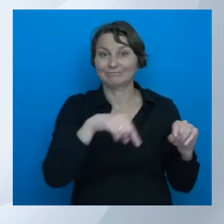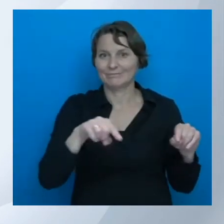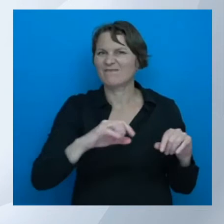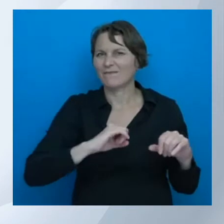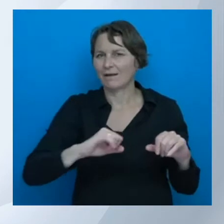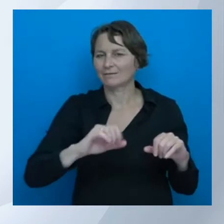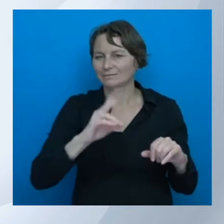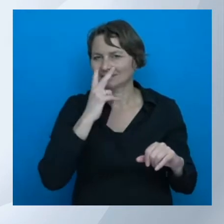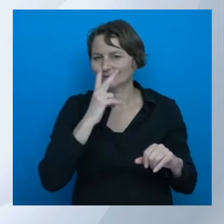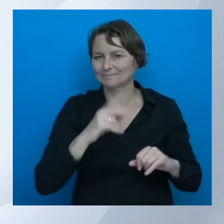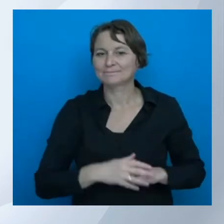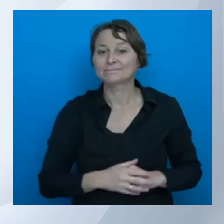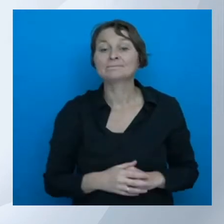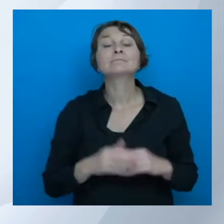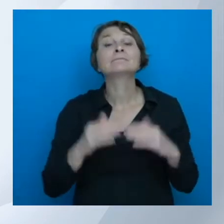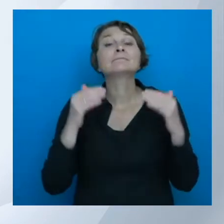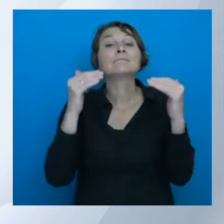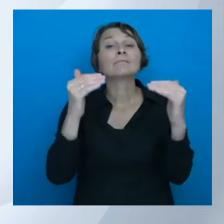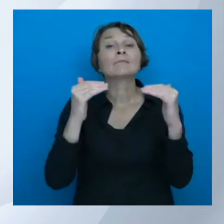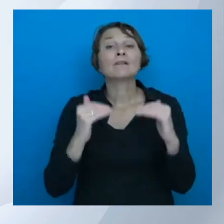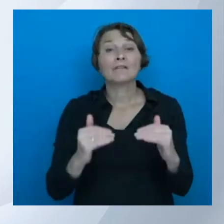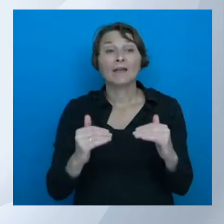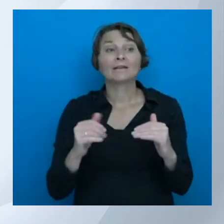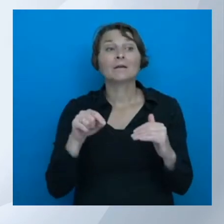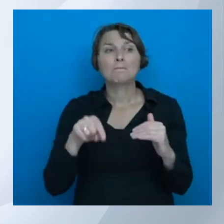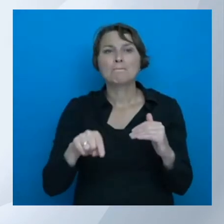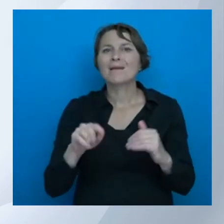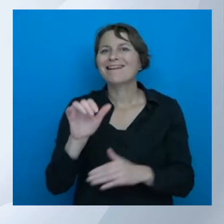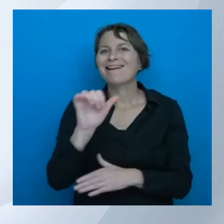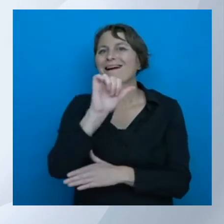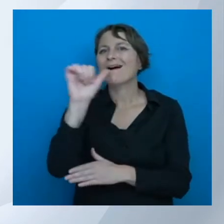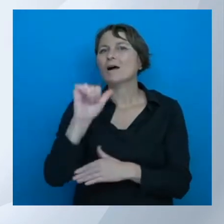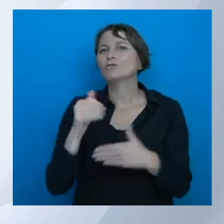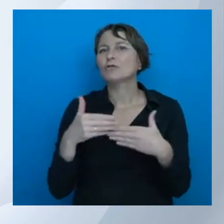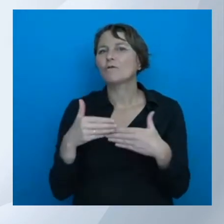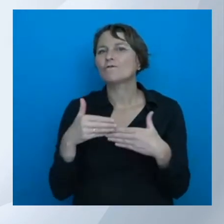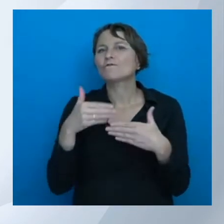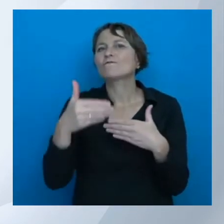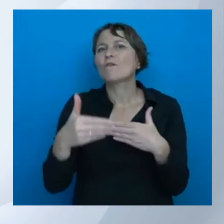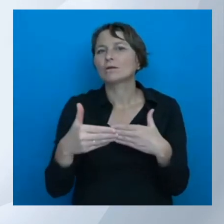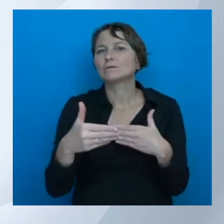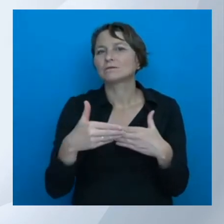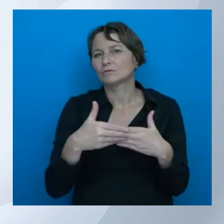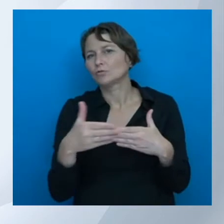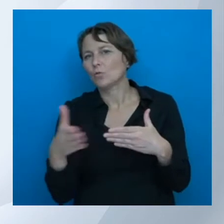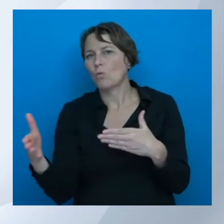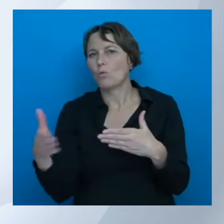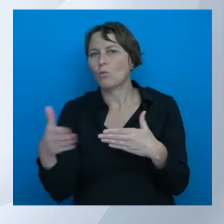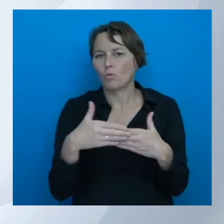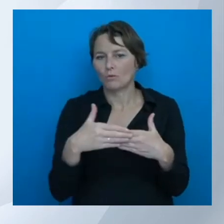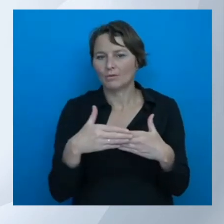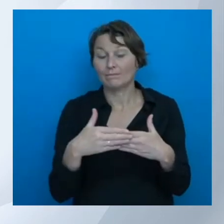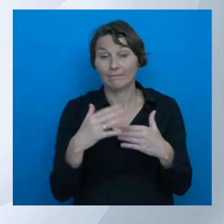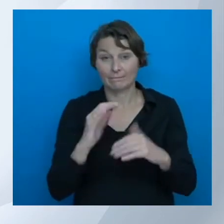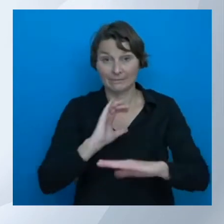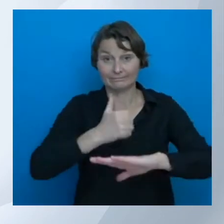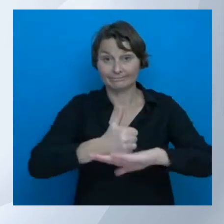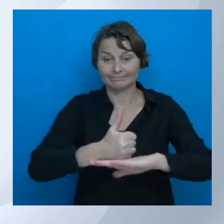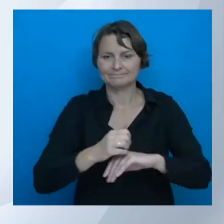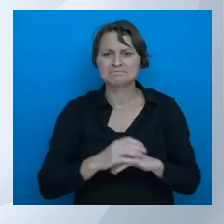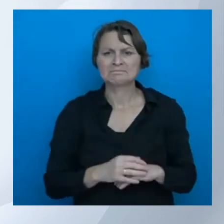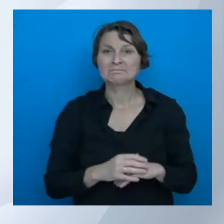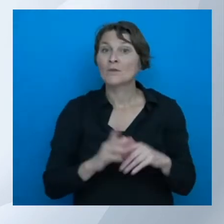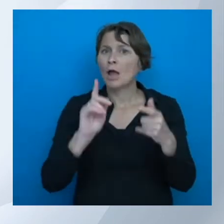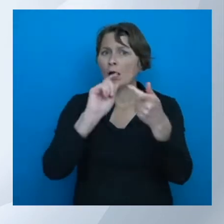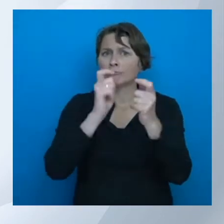I've also then created an Azure Front Door instance. When I open Azure Front Door, the configuration is very, very